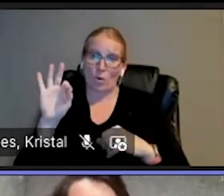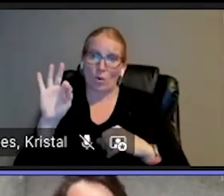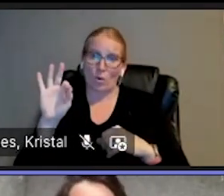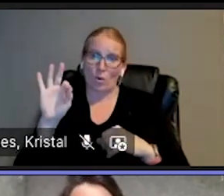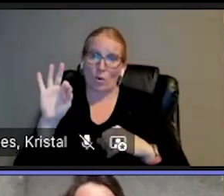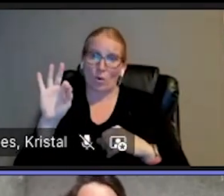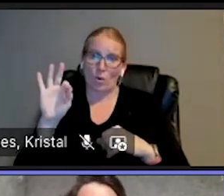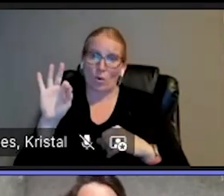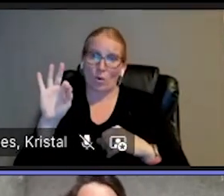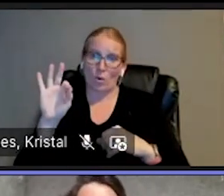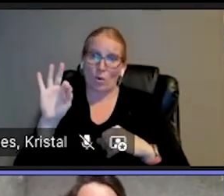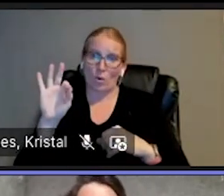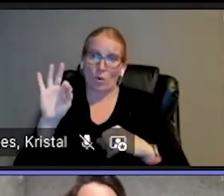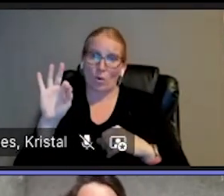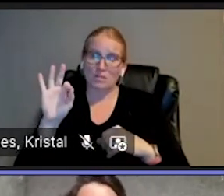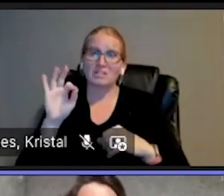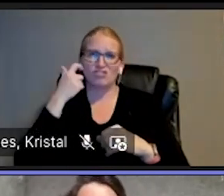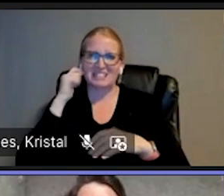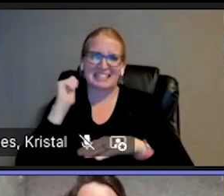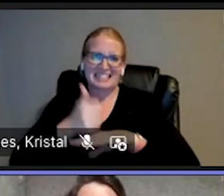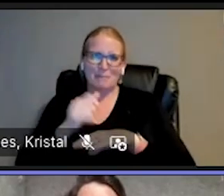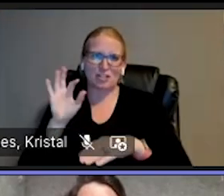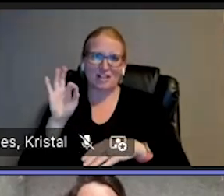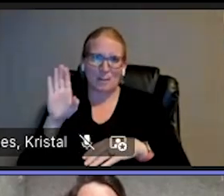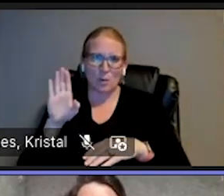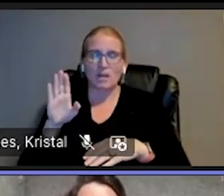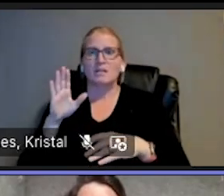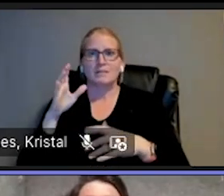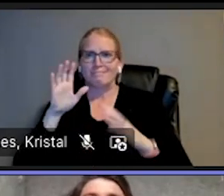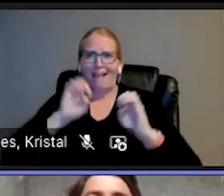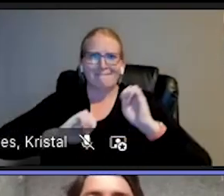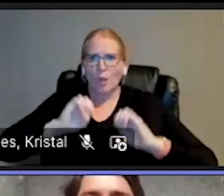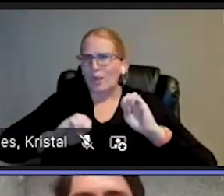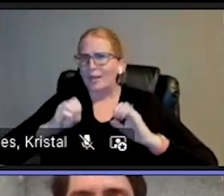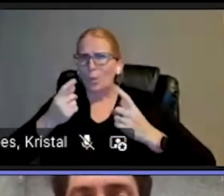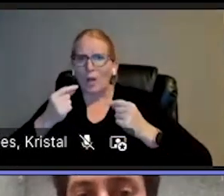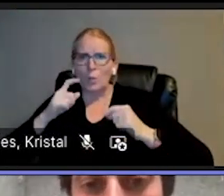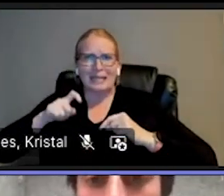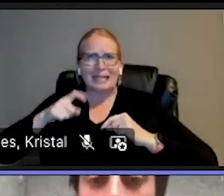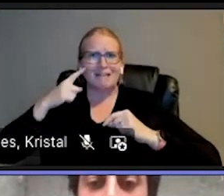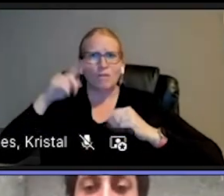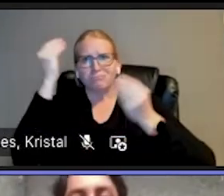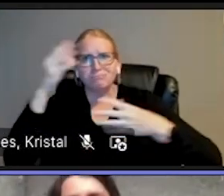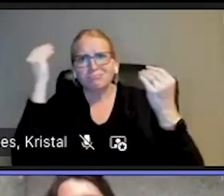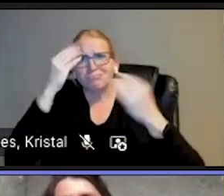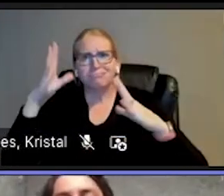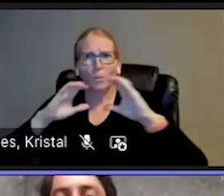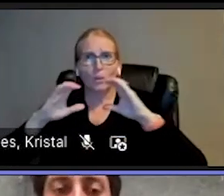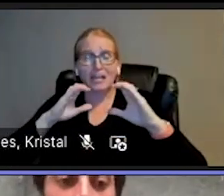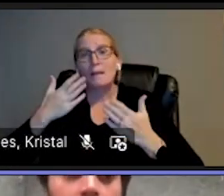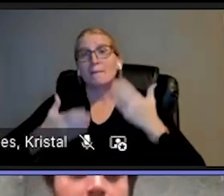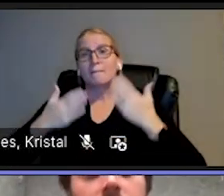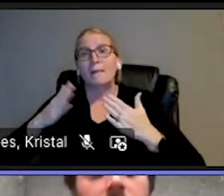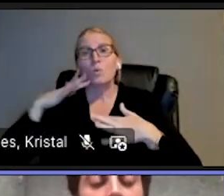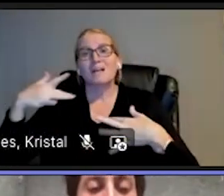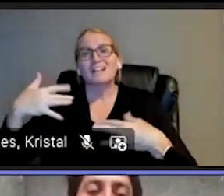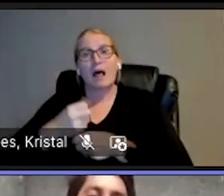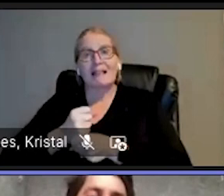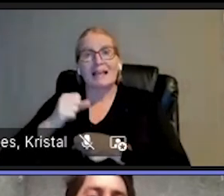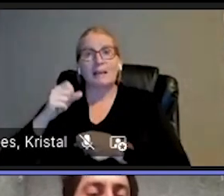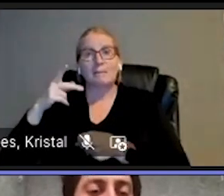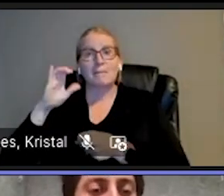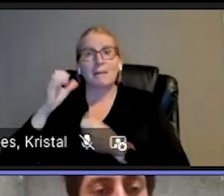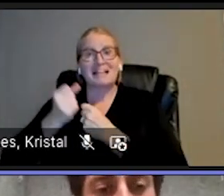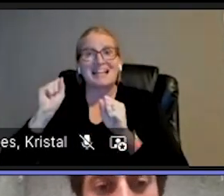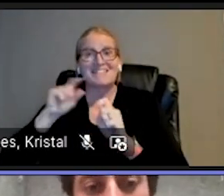public safety communications needs, including the possible consolidation of public safety answering points. Another notable